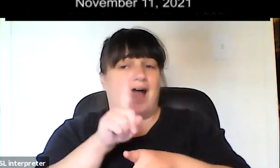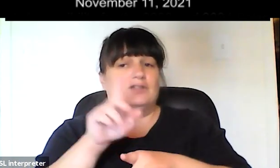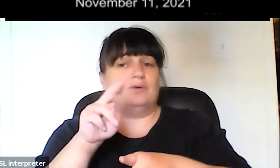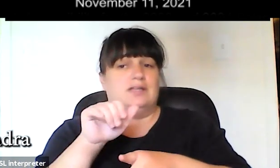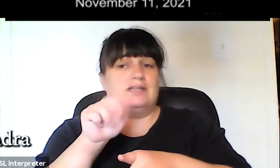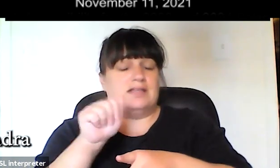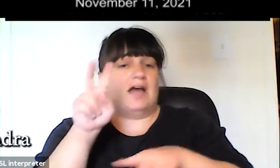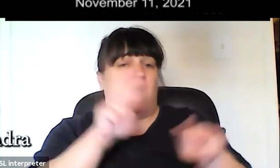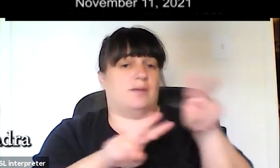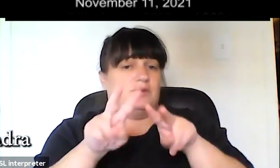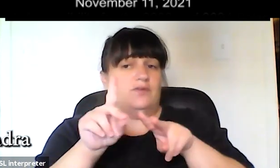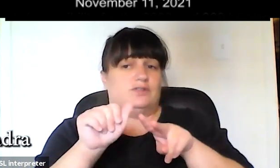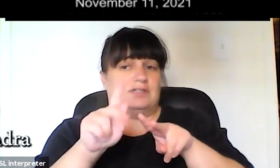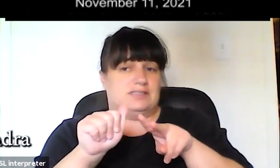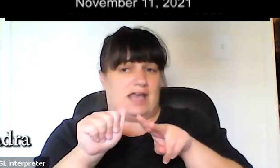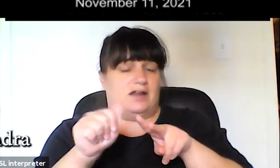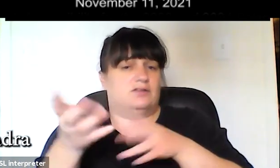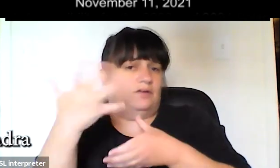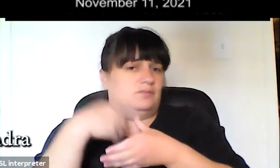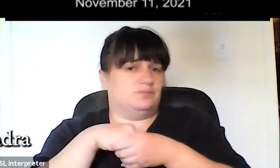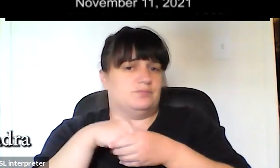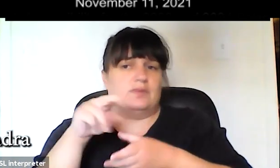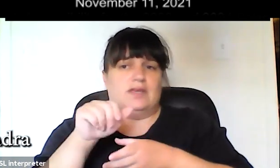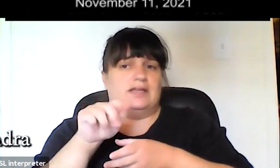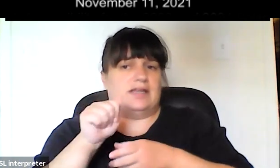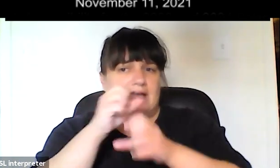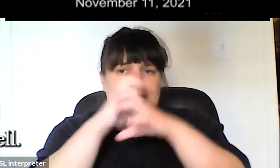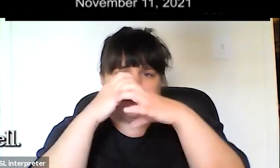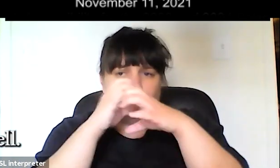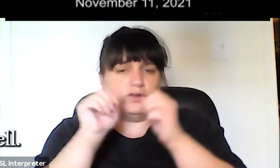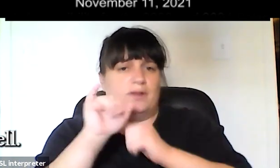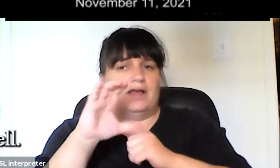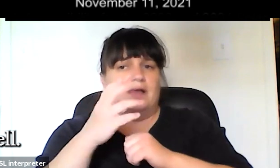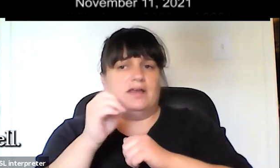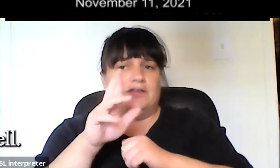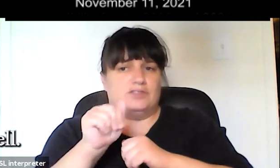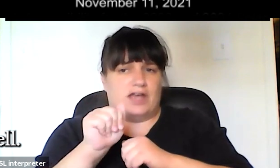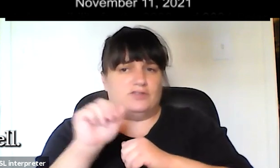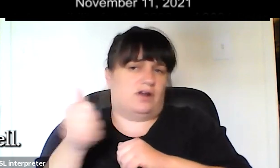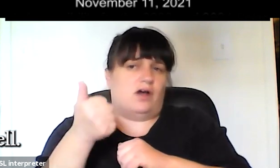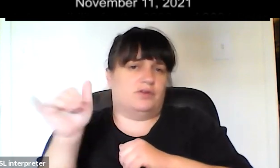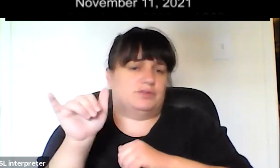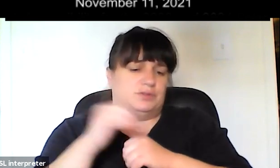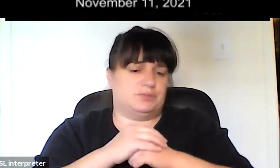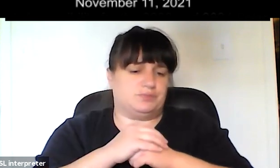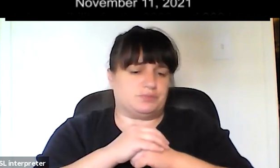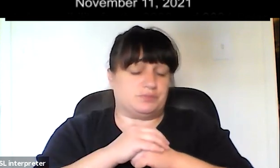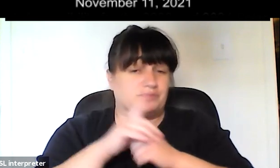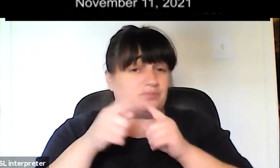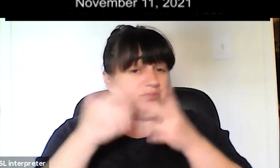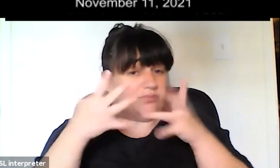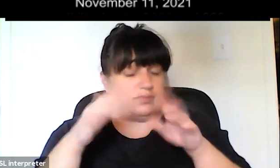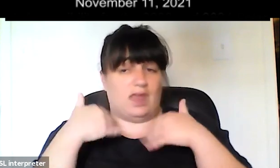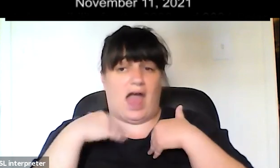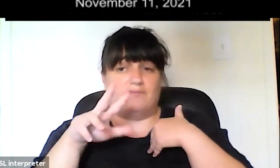observational data. So data that we had captured with our NASA telescopes like Chandra and a couple other telescopes as well. And once we had that